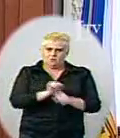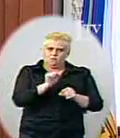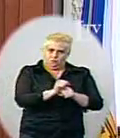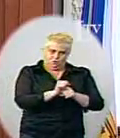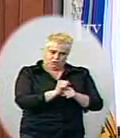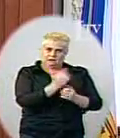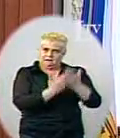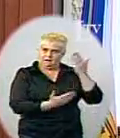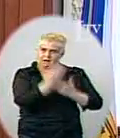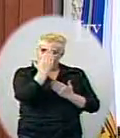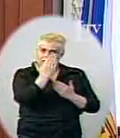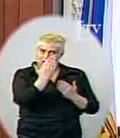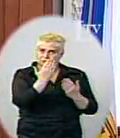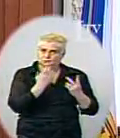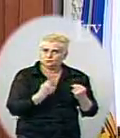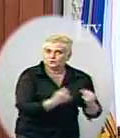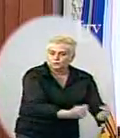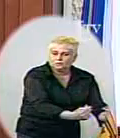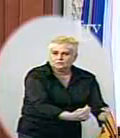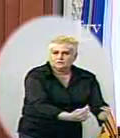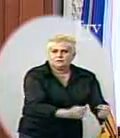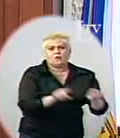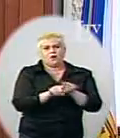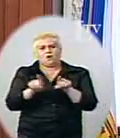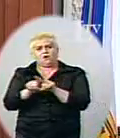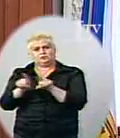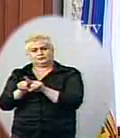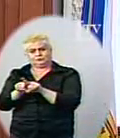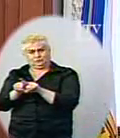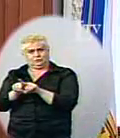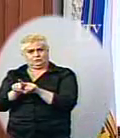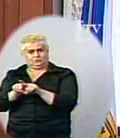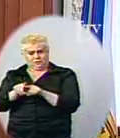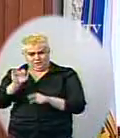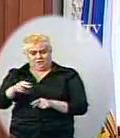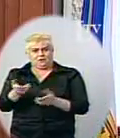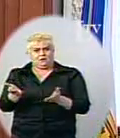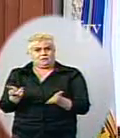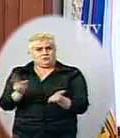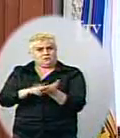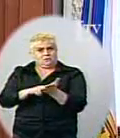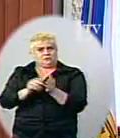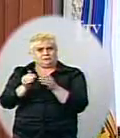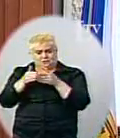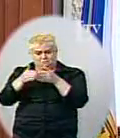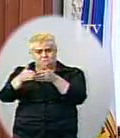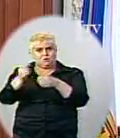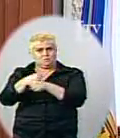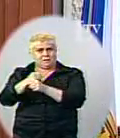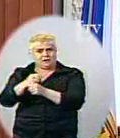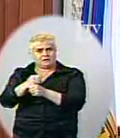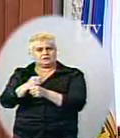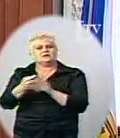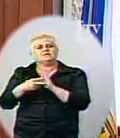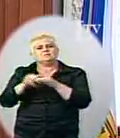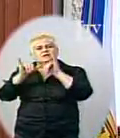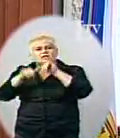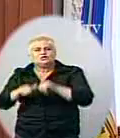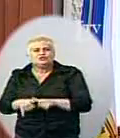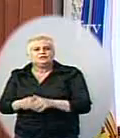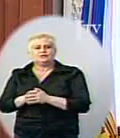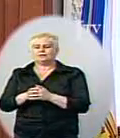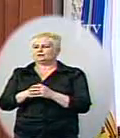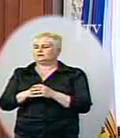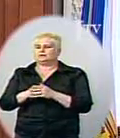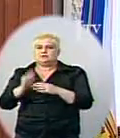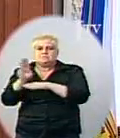opportunities, the ship's contract offers our universities will develop the engineers, the business leaders,